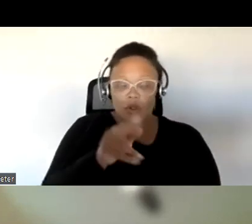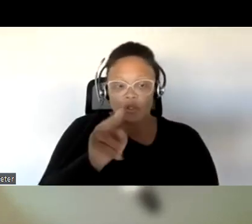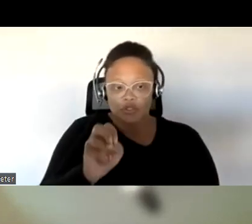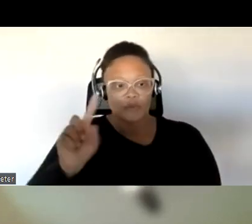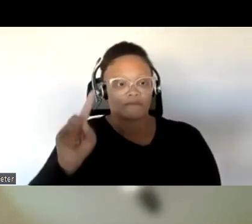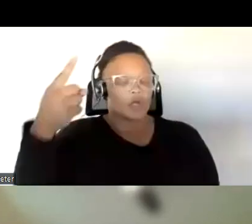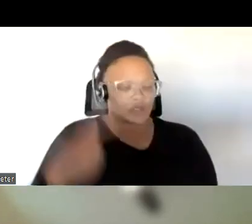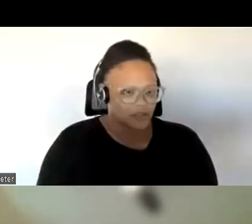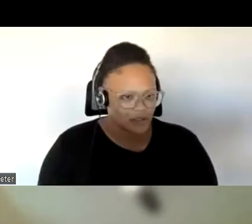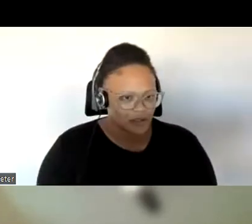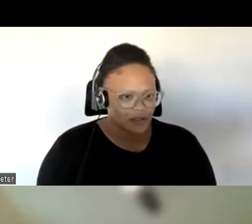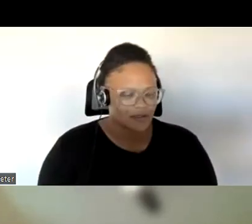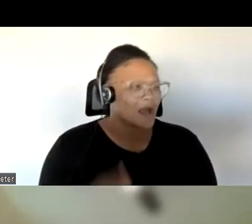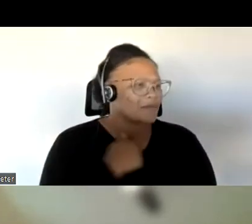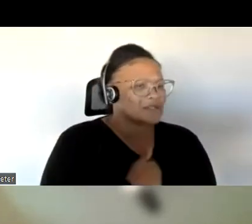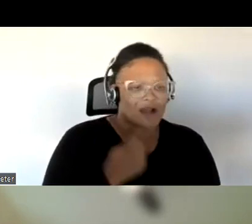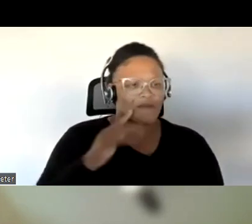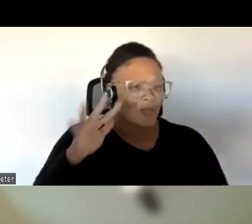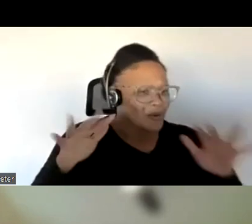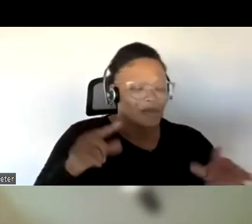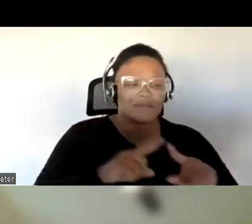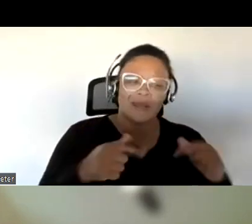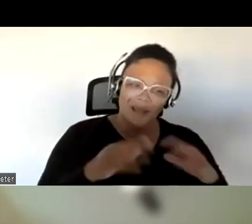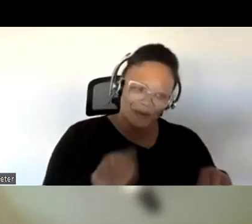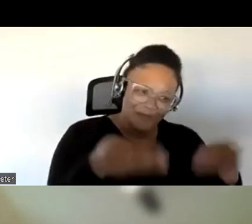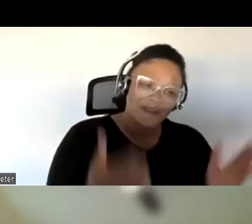And I apologize for the noise, but I am a provider.